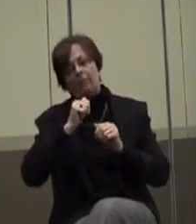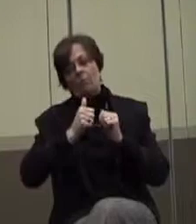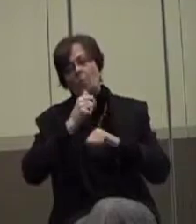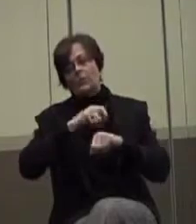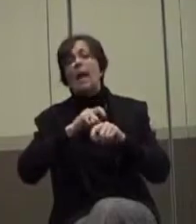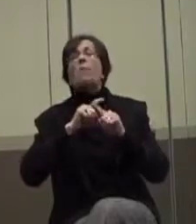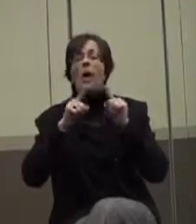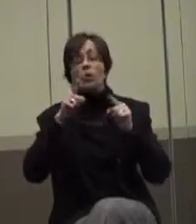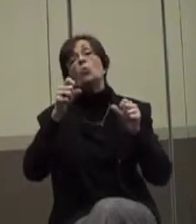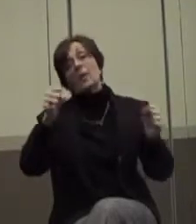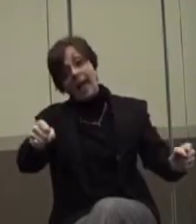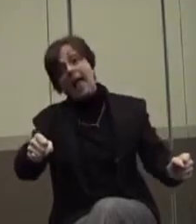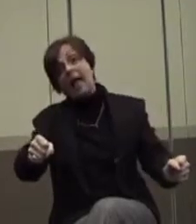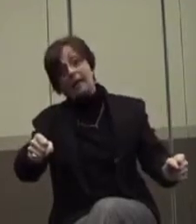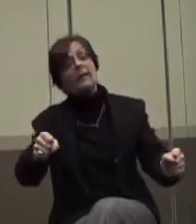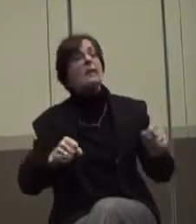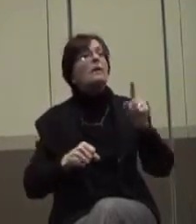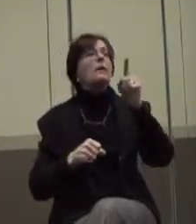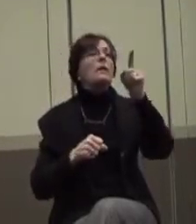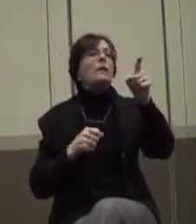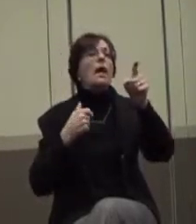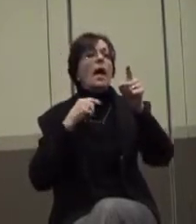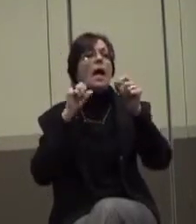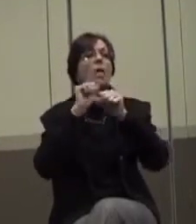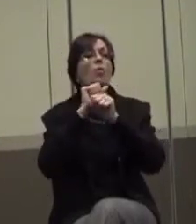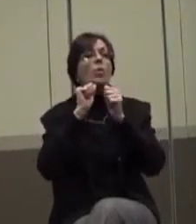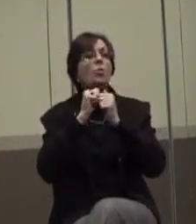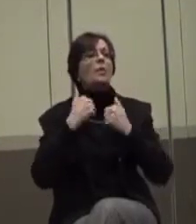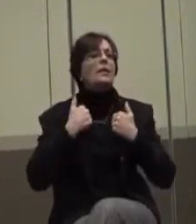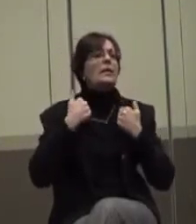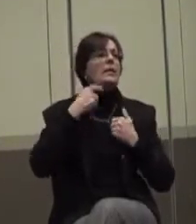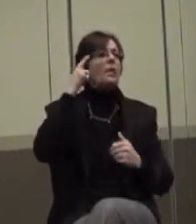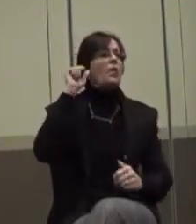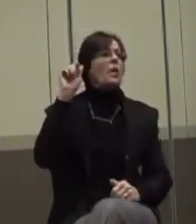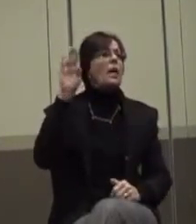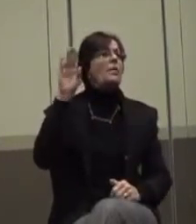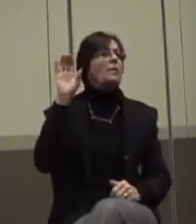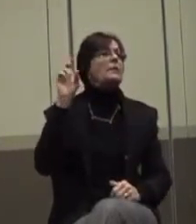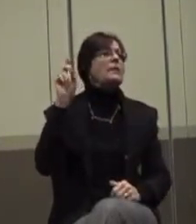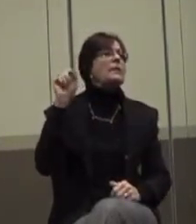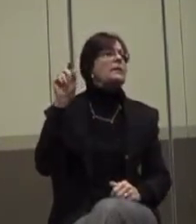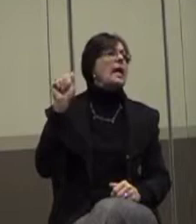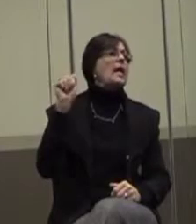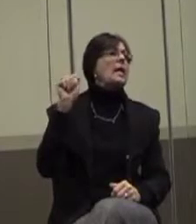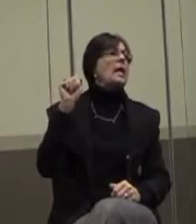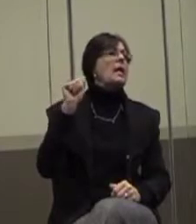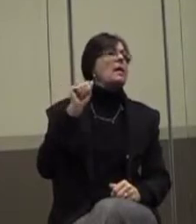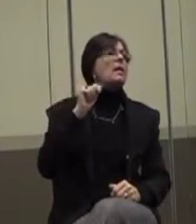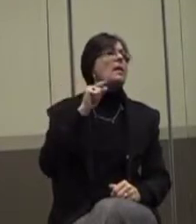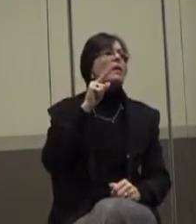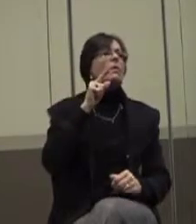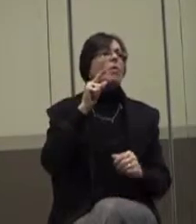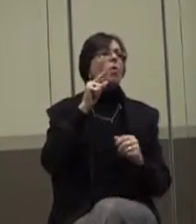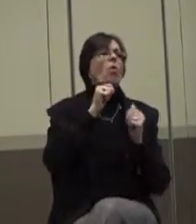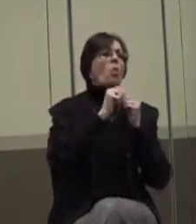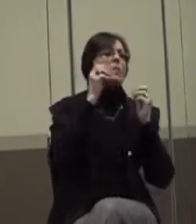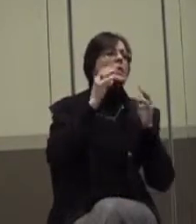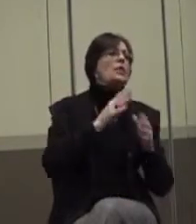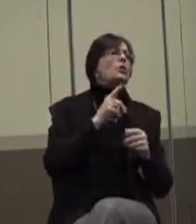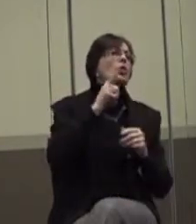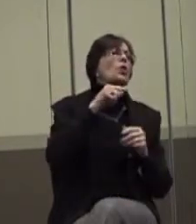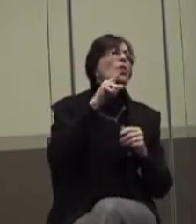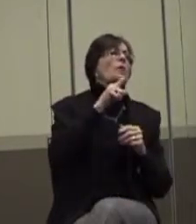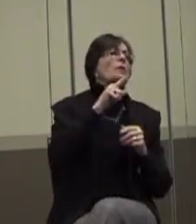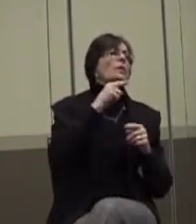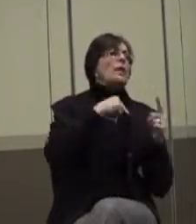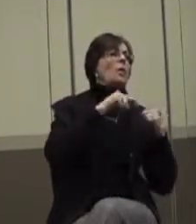could. I just worked with a team who thought ABC data was as long as whenever an incident happened, and they go back and they